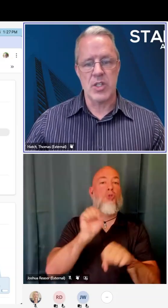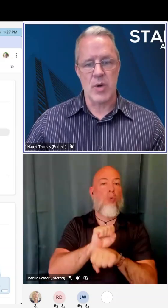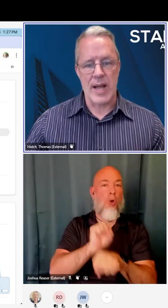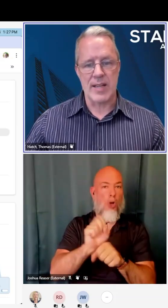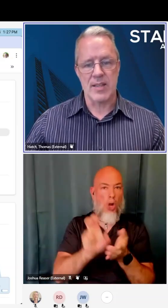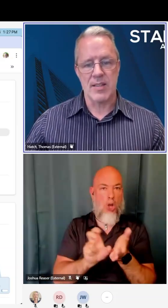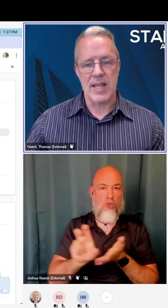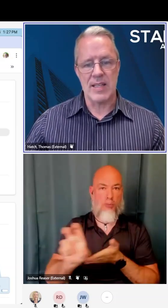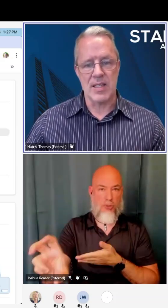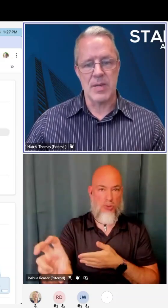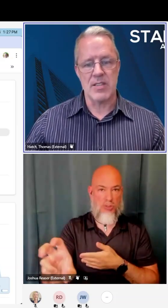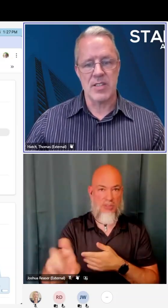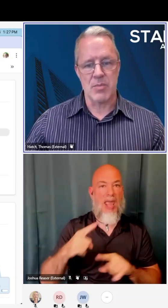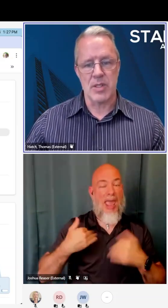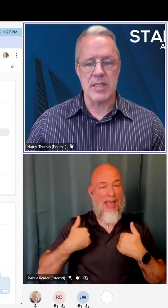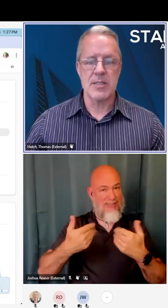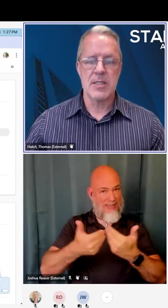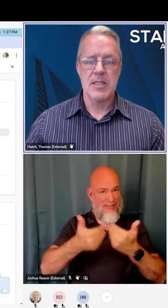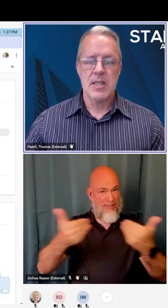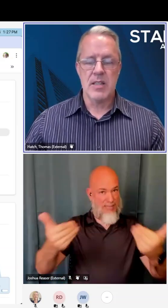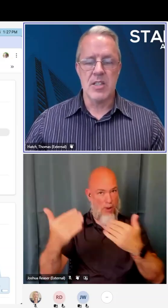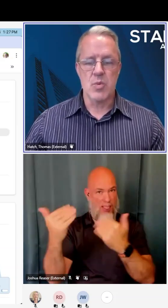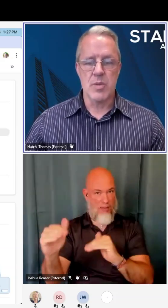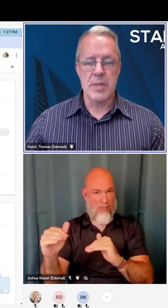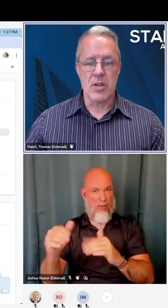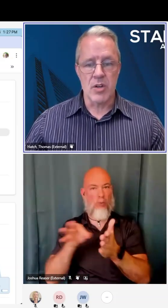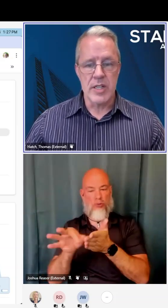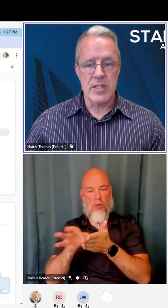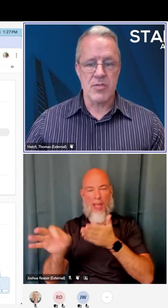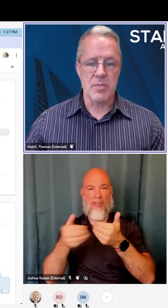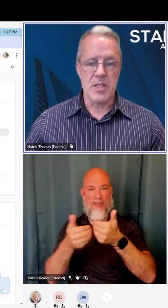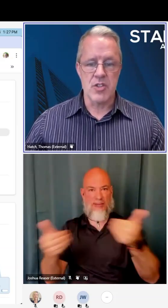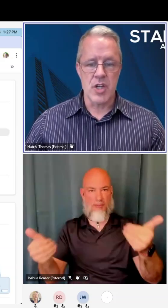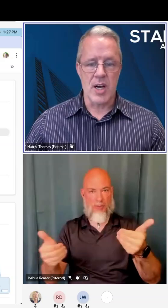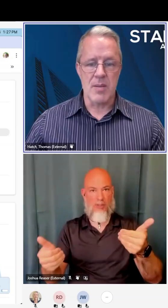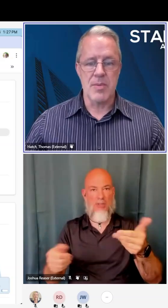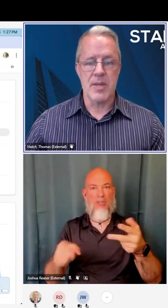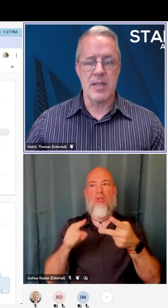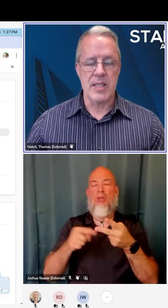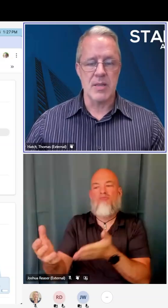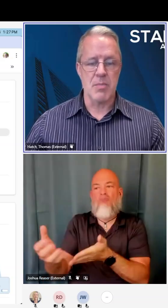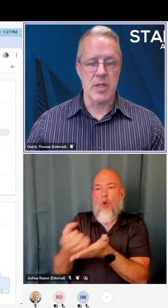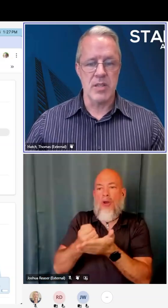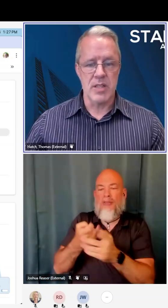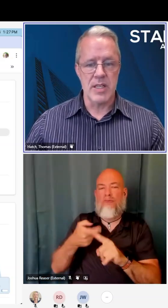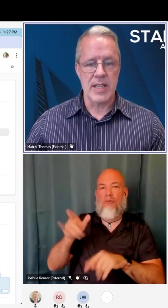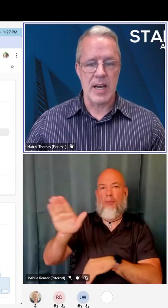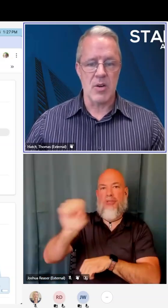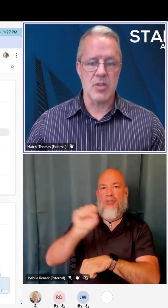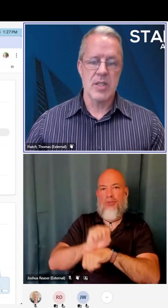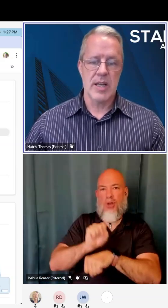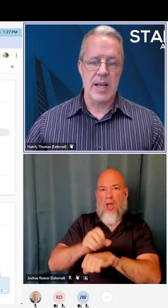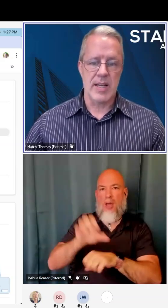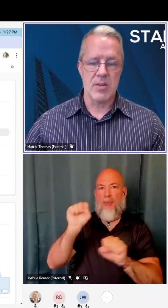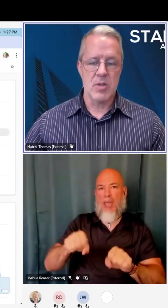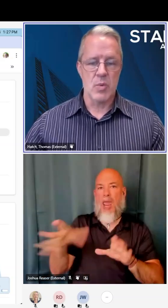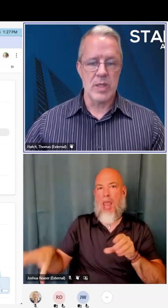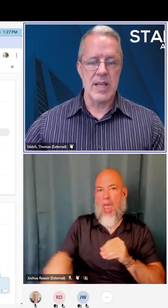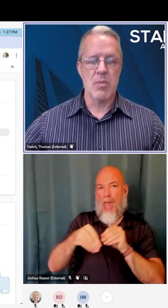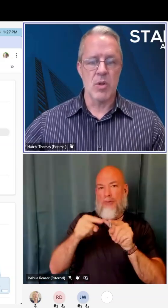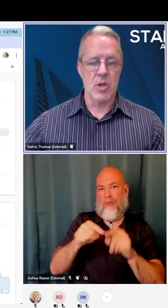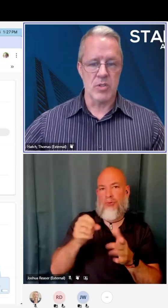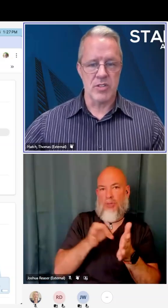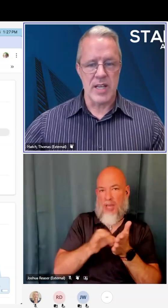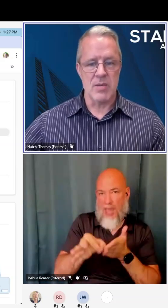limit, and we track that limit separately. These would be earnings from his job that he can put into the account, and